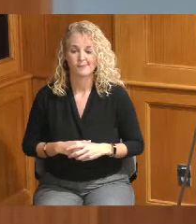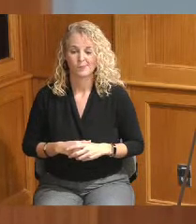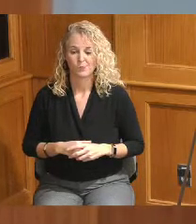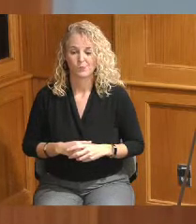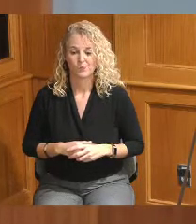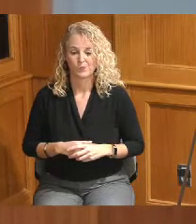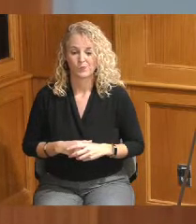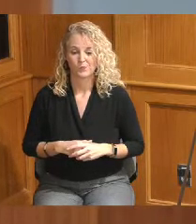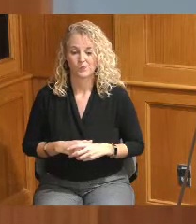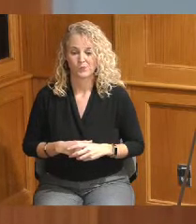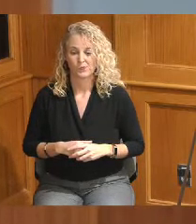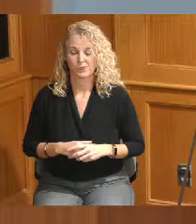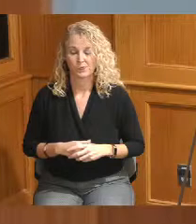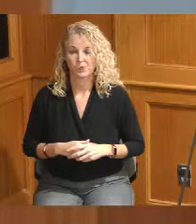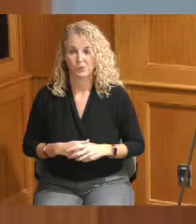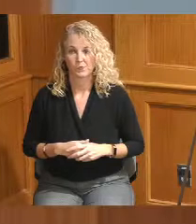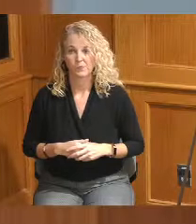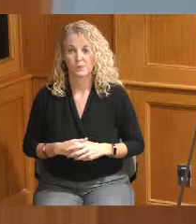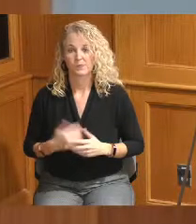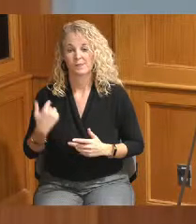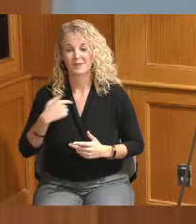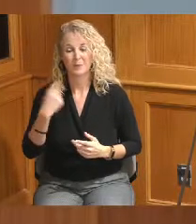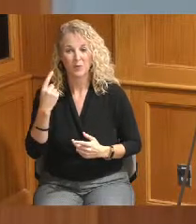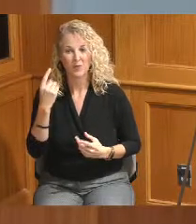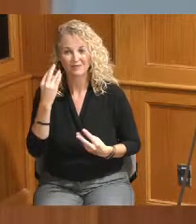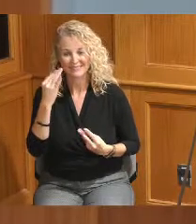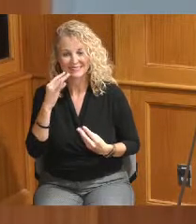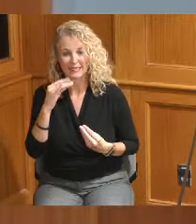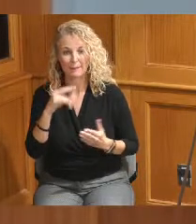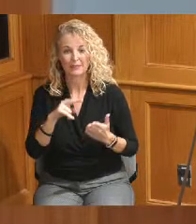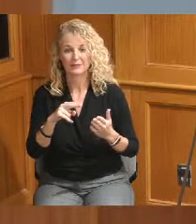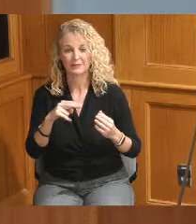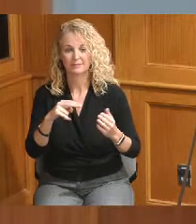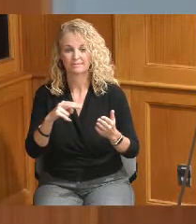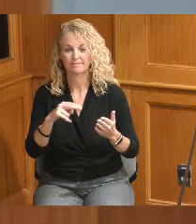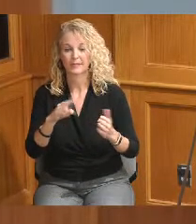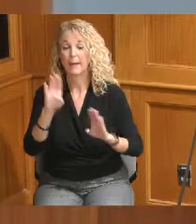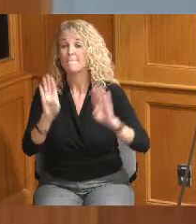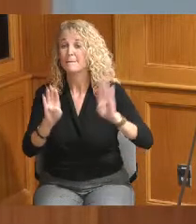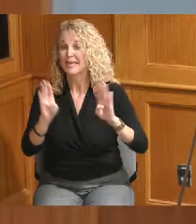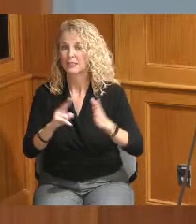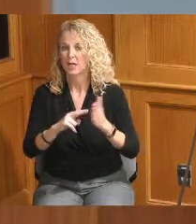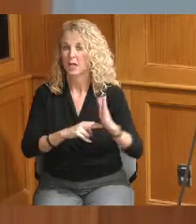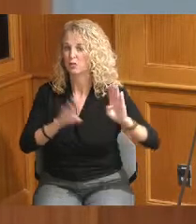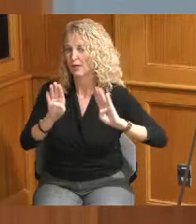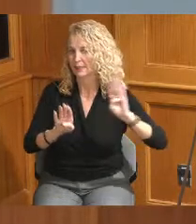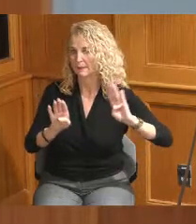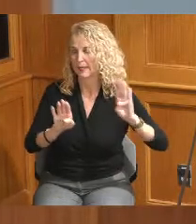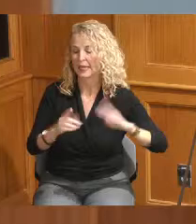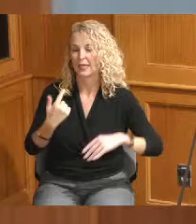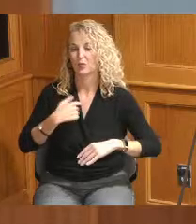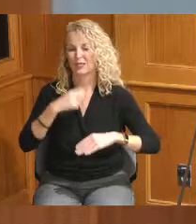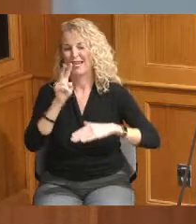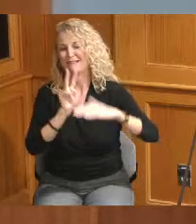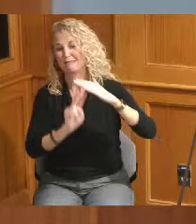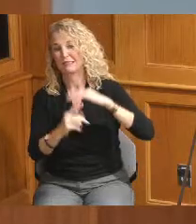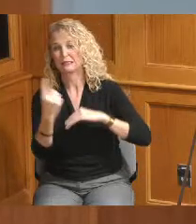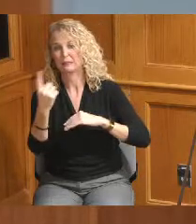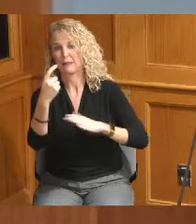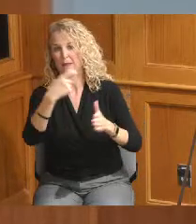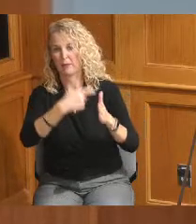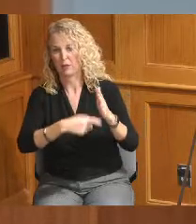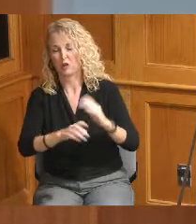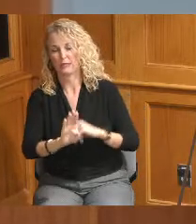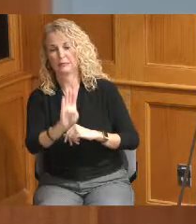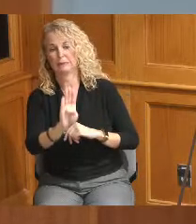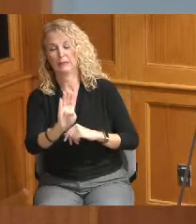are things that we await the outcome of contract negotiations, of bids, competitive bids. So we project how much something might cost, and